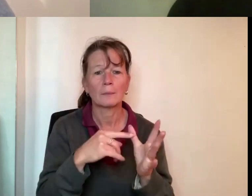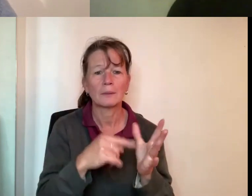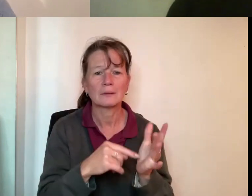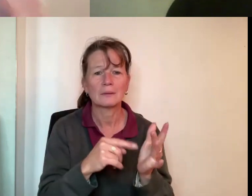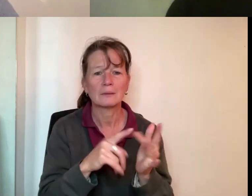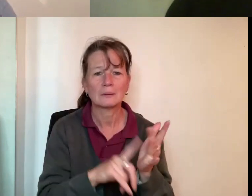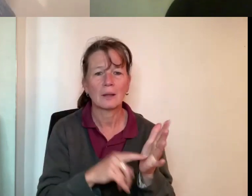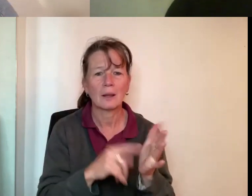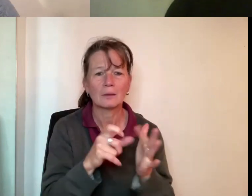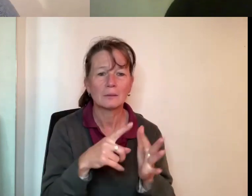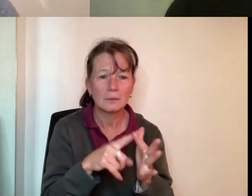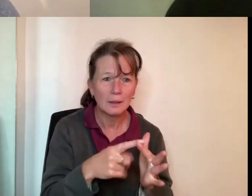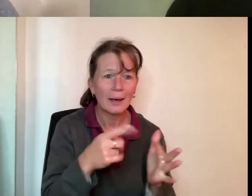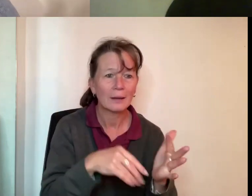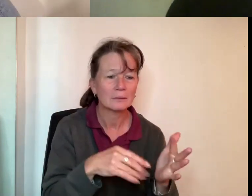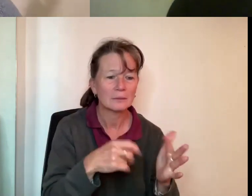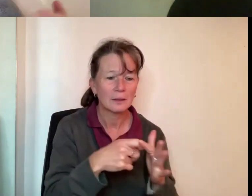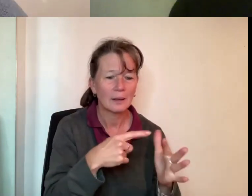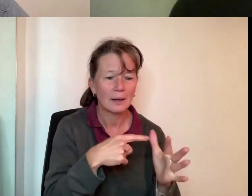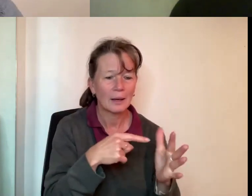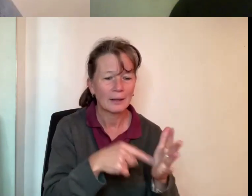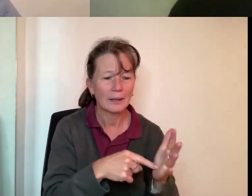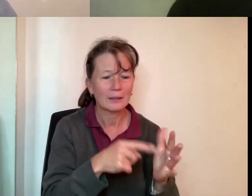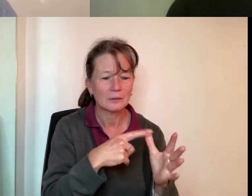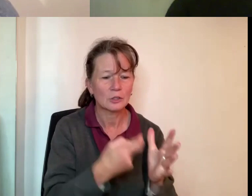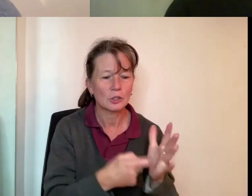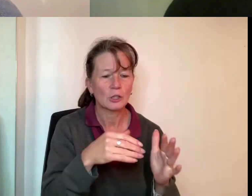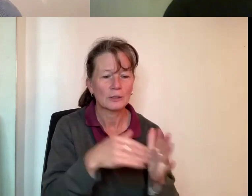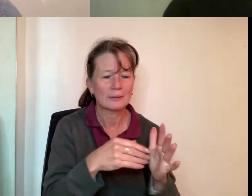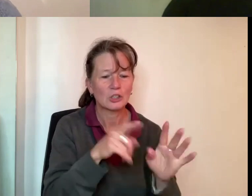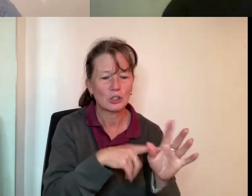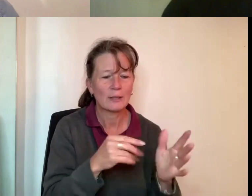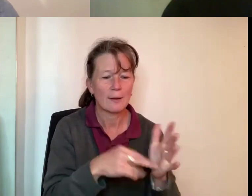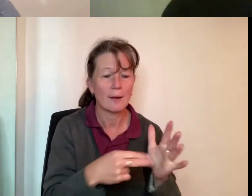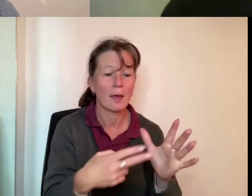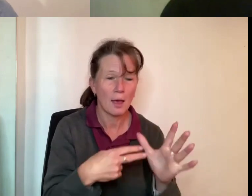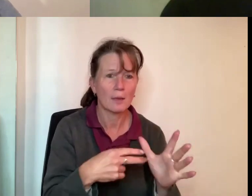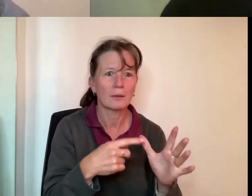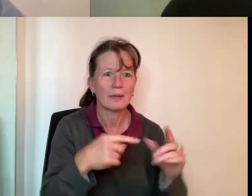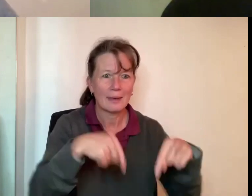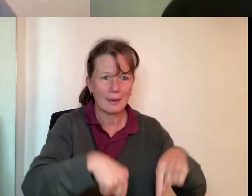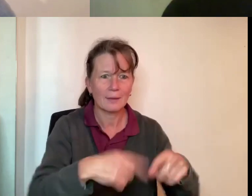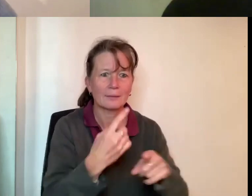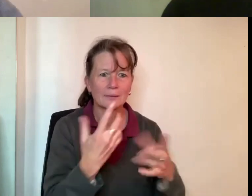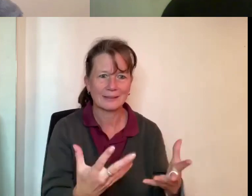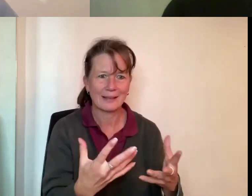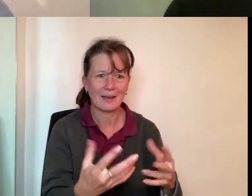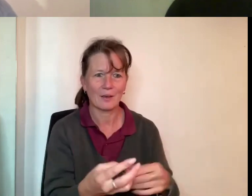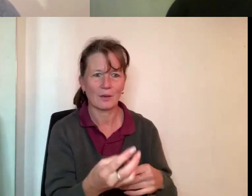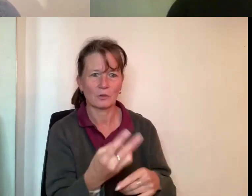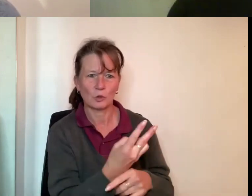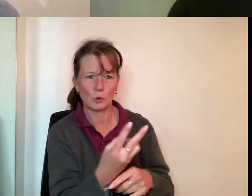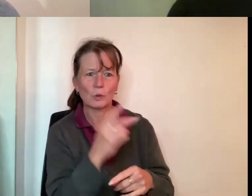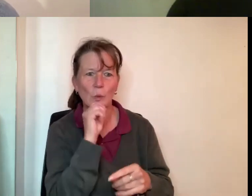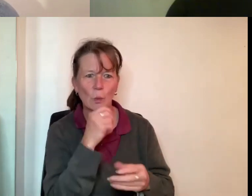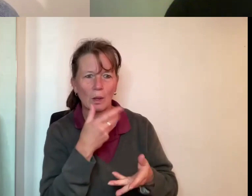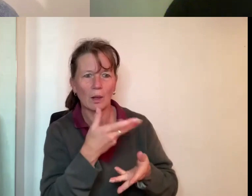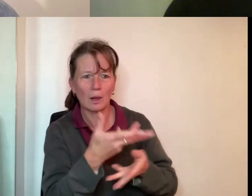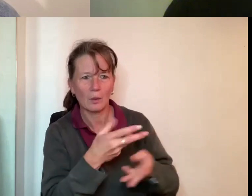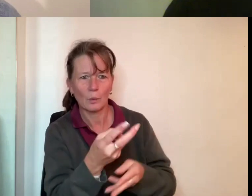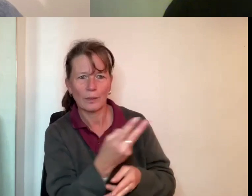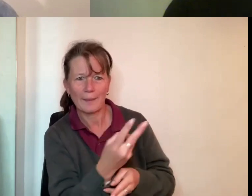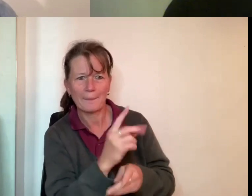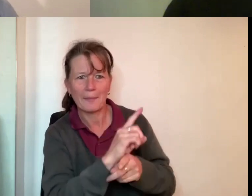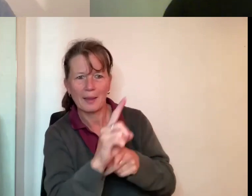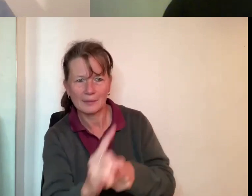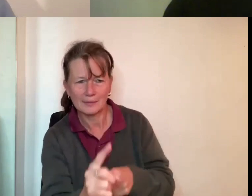and Katarzyna, who are here with us this evening, became the director and the harpsichordist for that show through that process. So we'll kind of come back to that